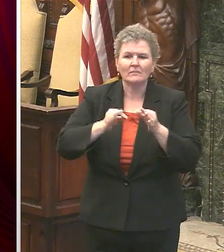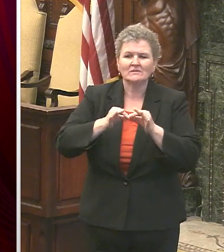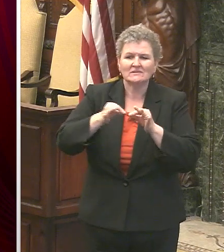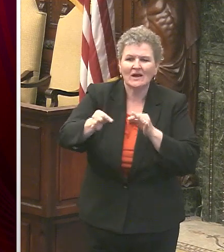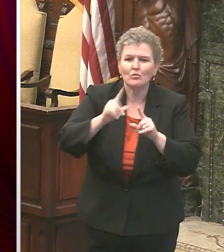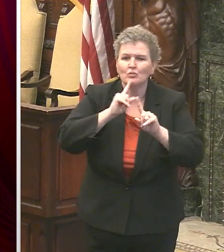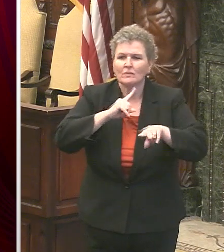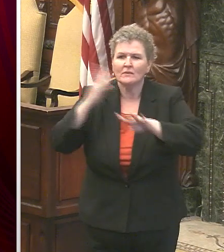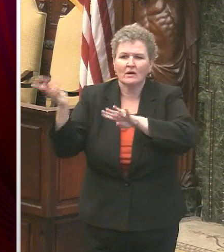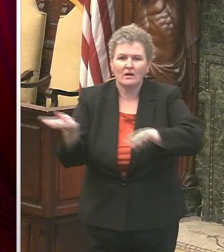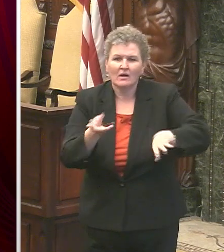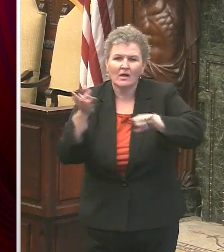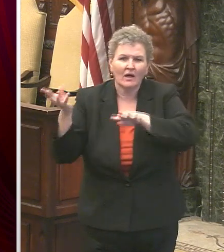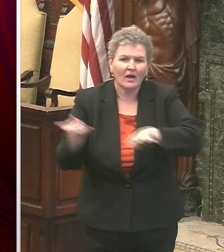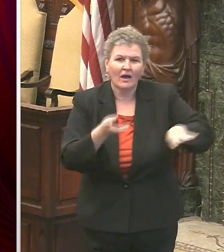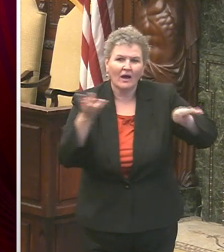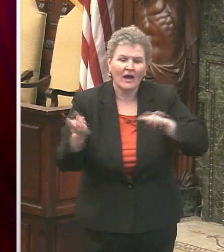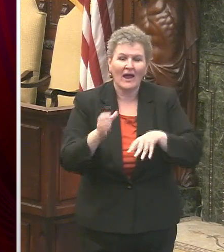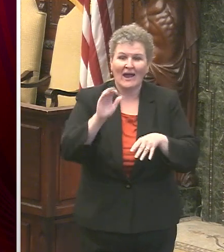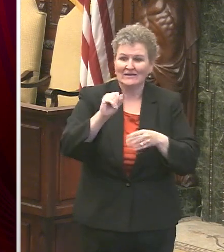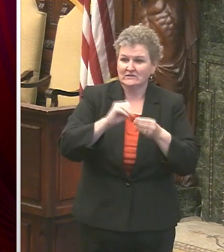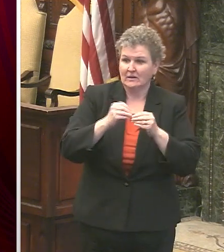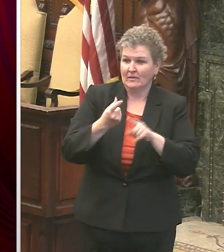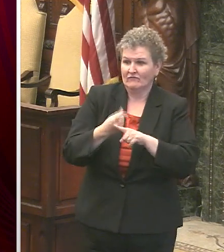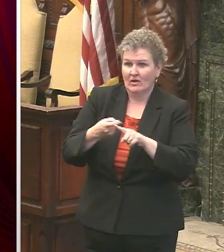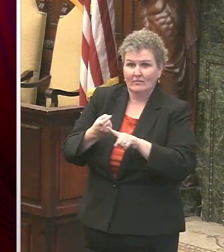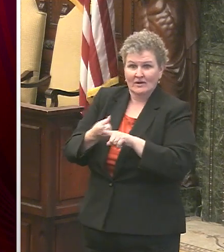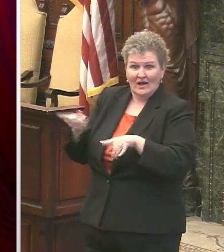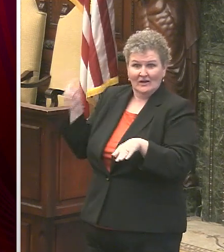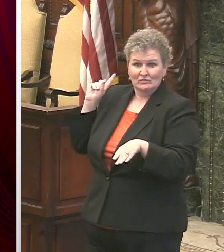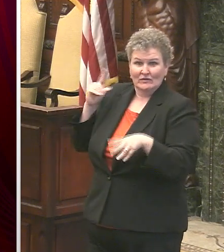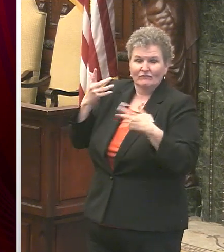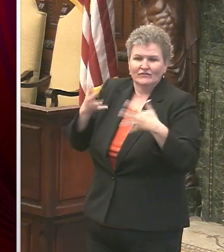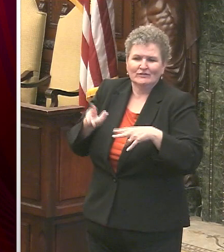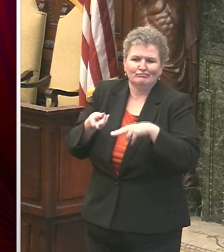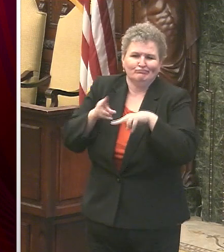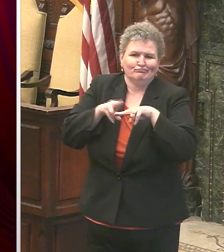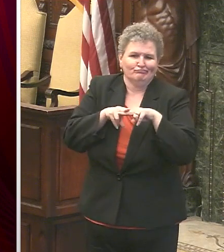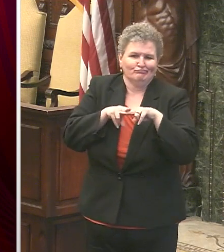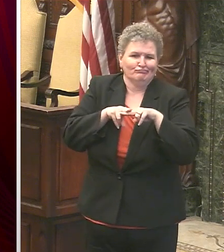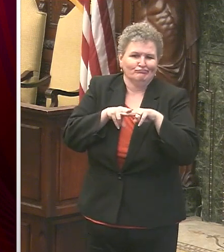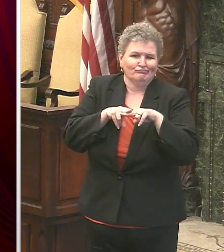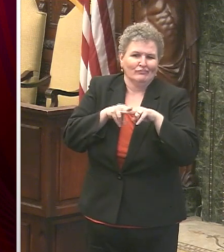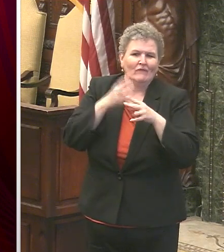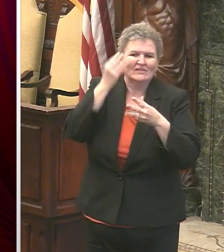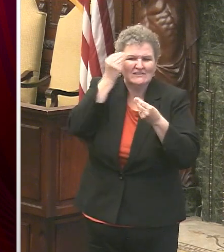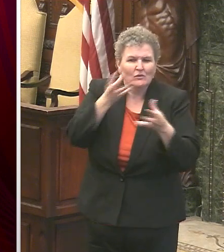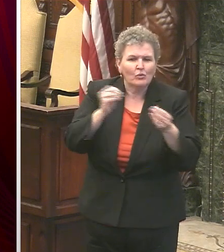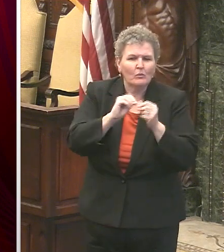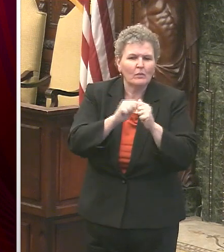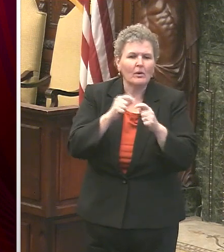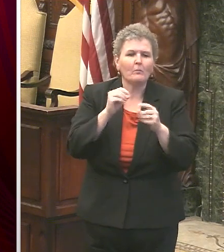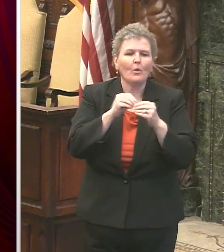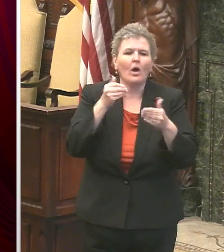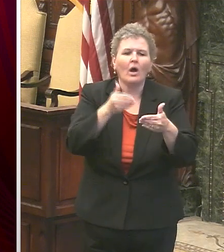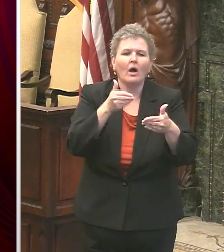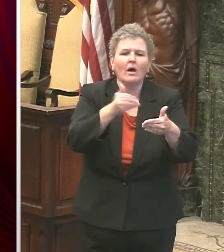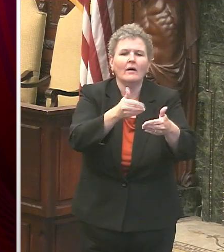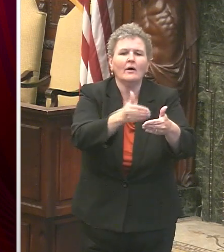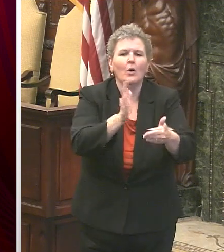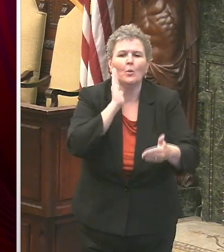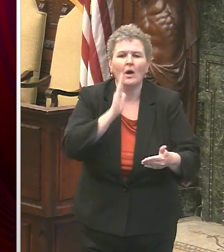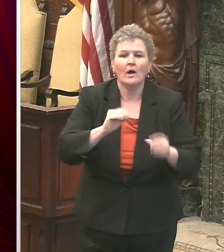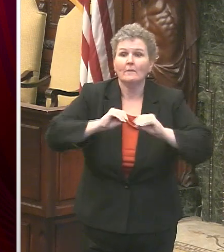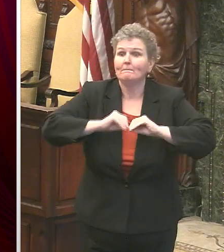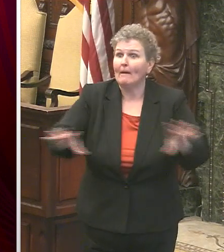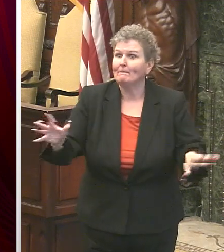the case counts that I'm giving you now for last week will probably likewise increase in the coming days. Where are we seeing this increased spread? We're seeing continued